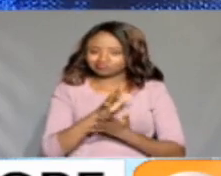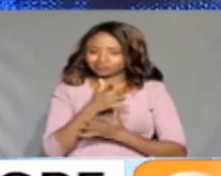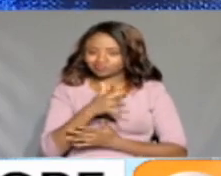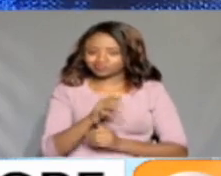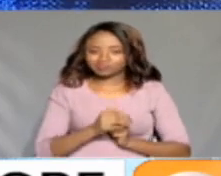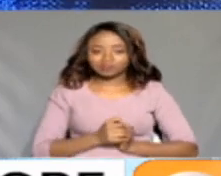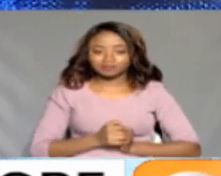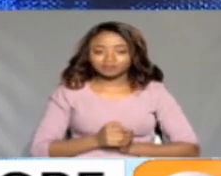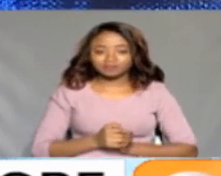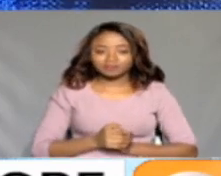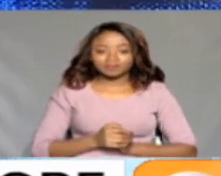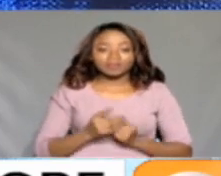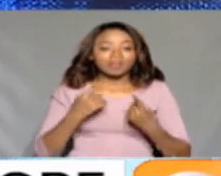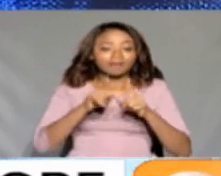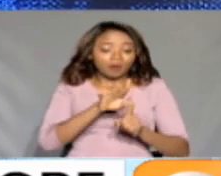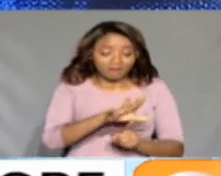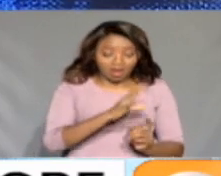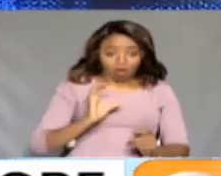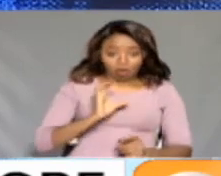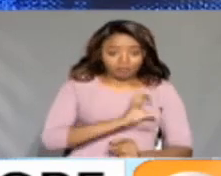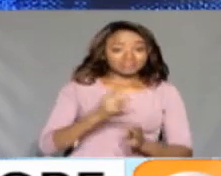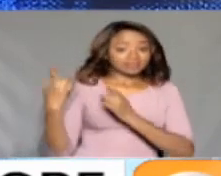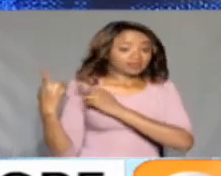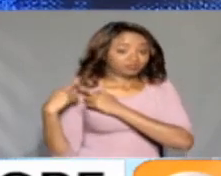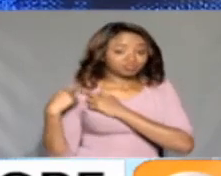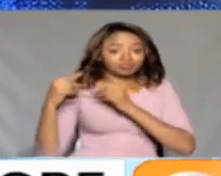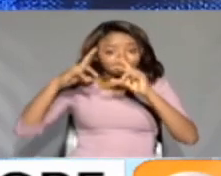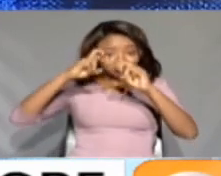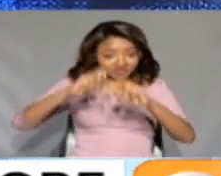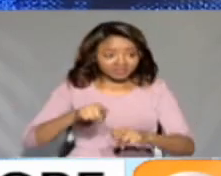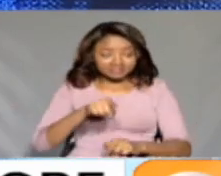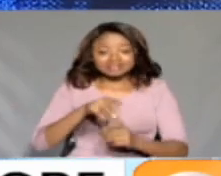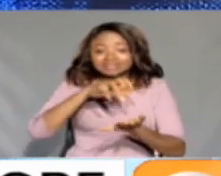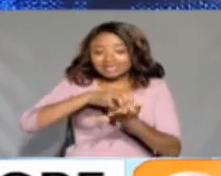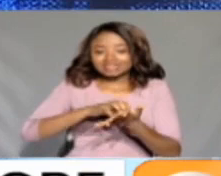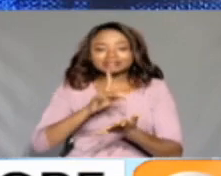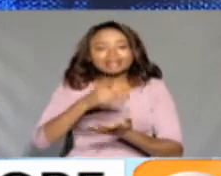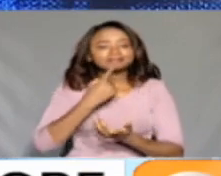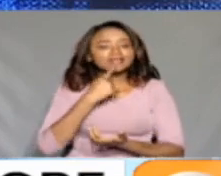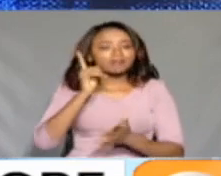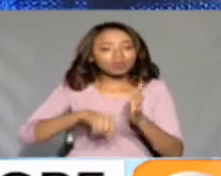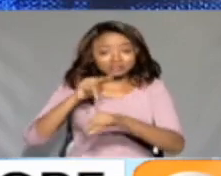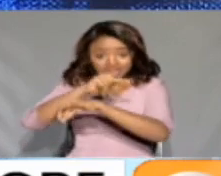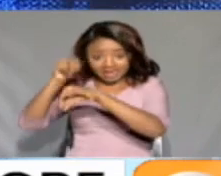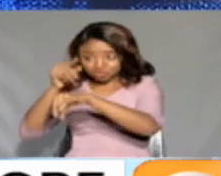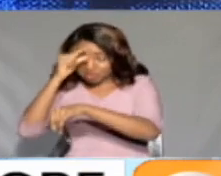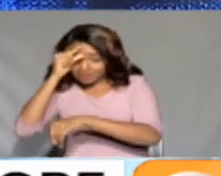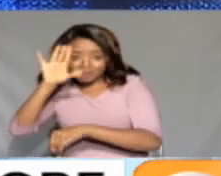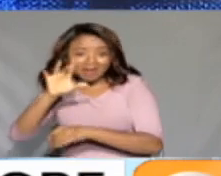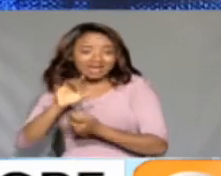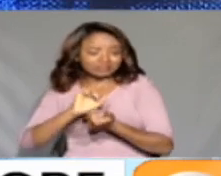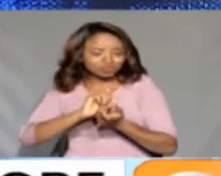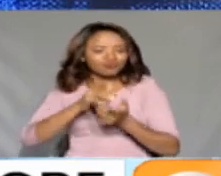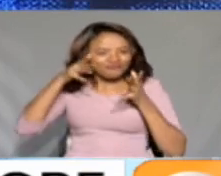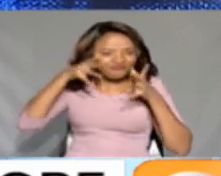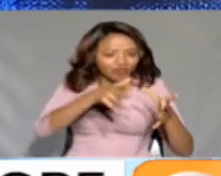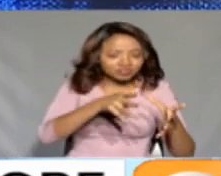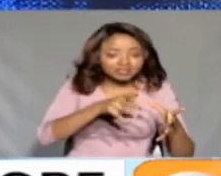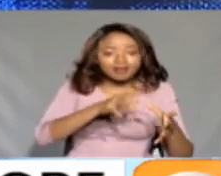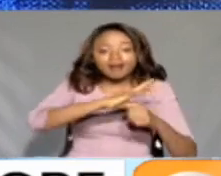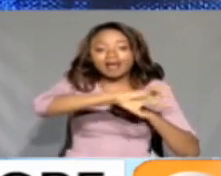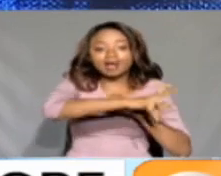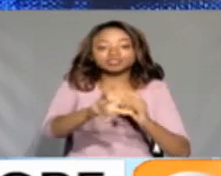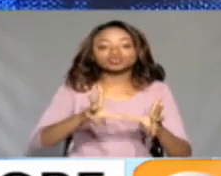the Senate Ad Hoc Committee, tasked with investigating the matter, is accusing the national government of untwisting counties into accepting an